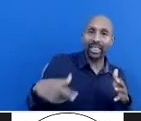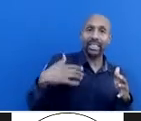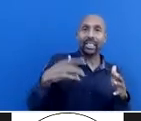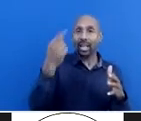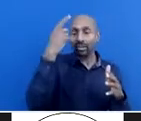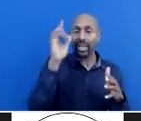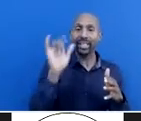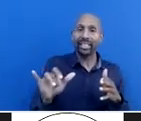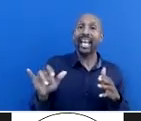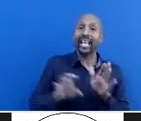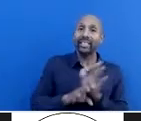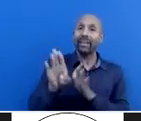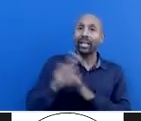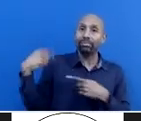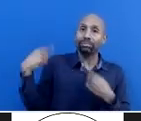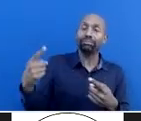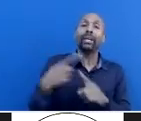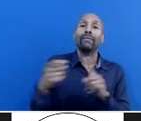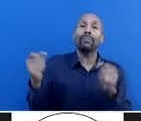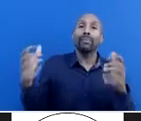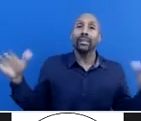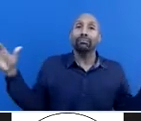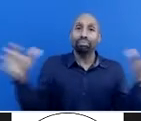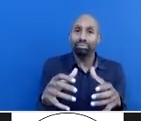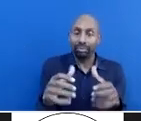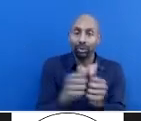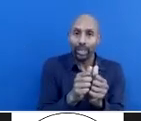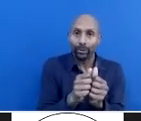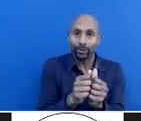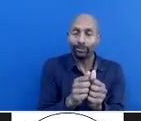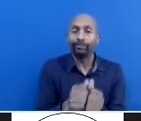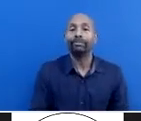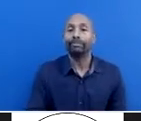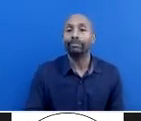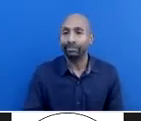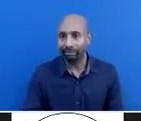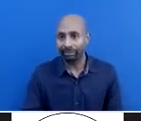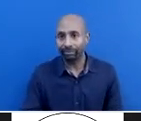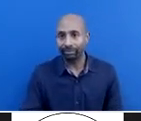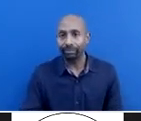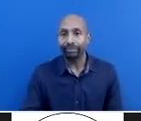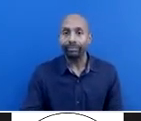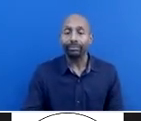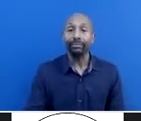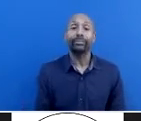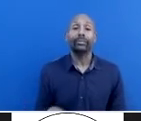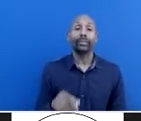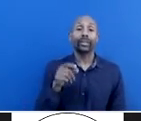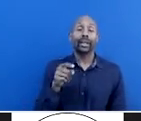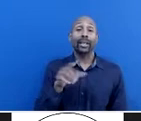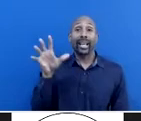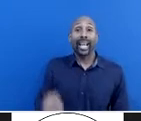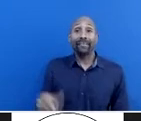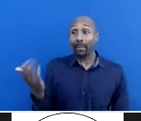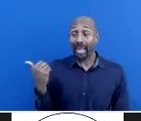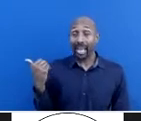forged through collective effort, pulling together distinct pieces of the African past and the